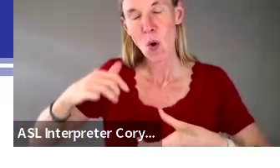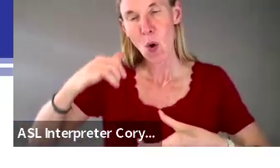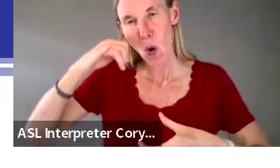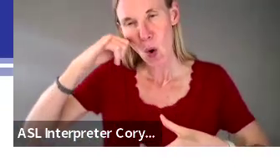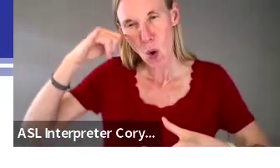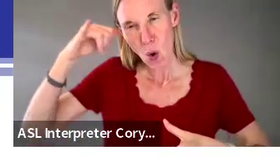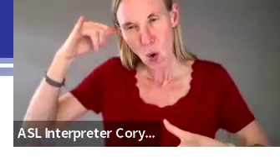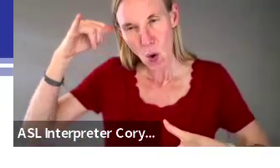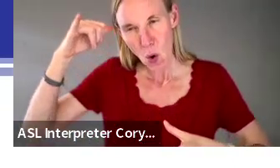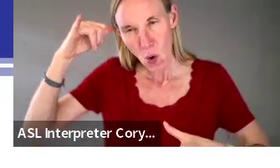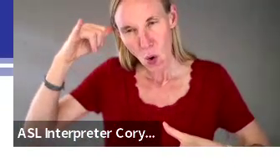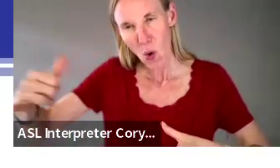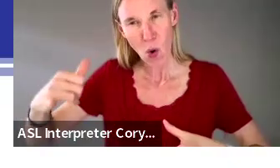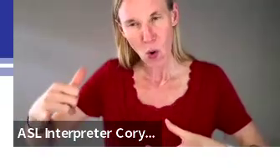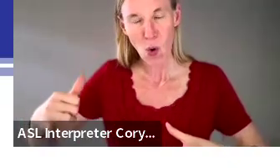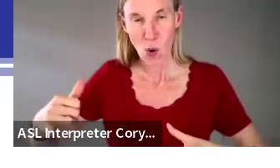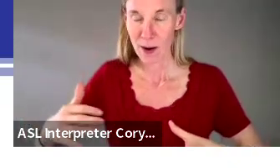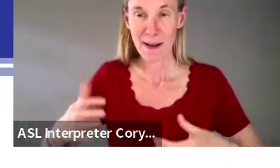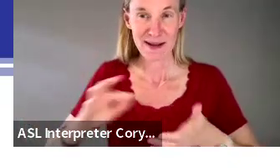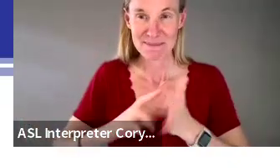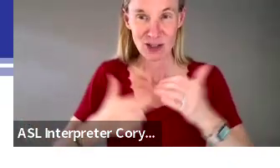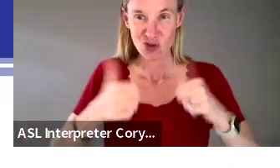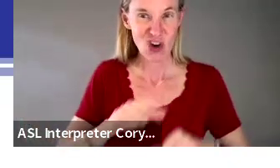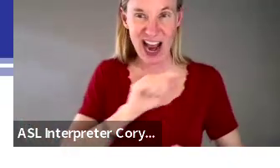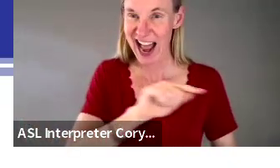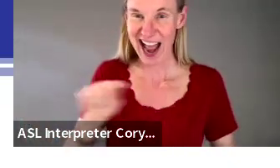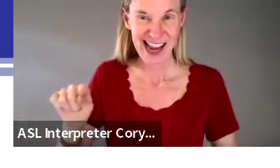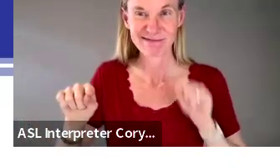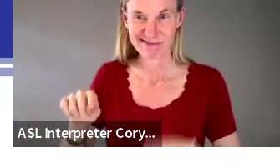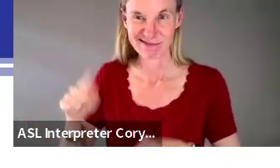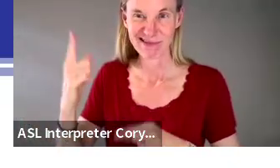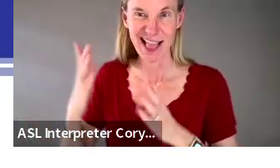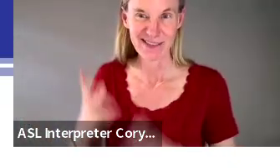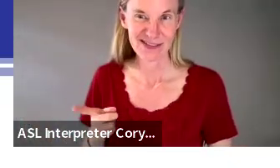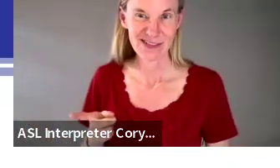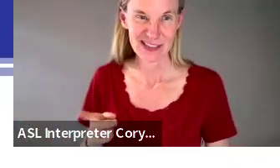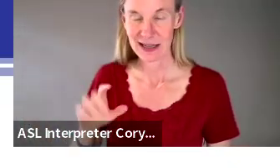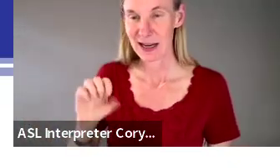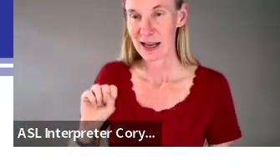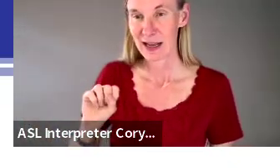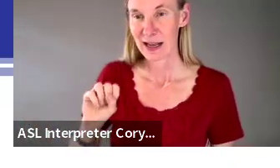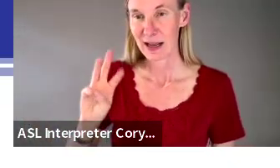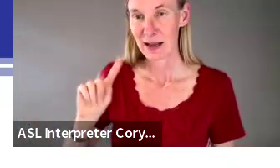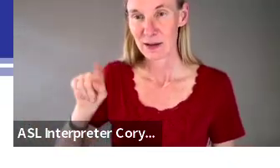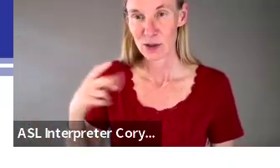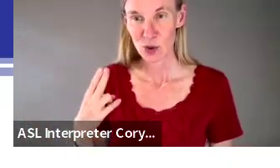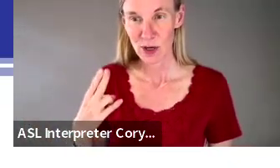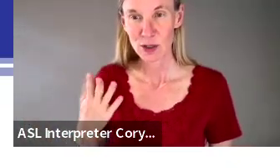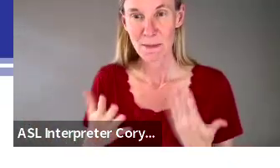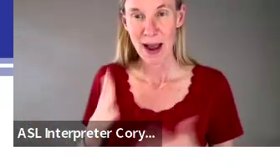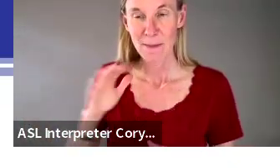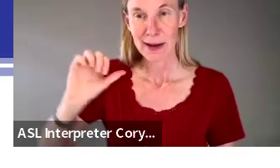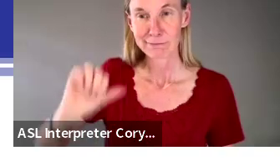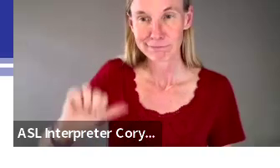of okay, we've tried all accesses, this is where we're at. And this switch I'm saying it might be set up for your hand, but